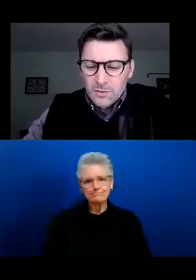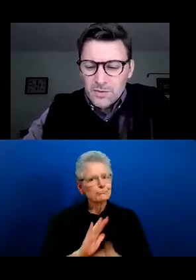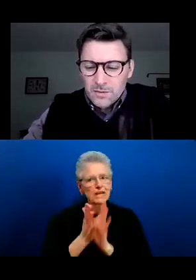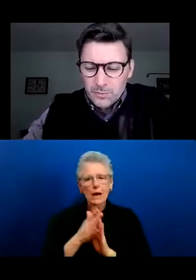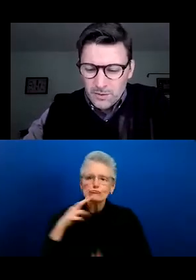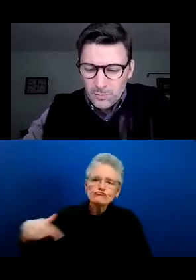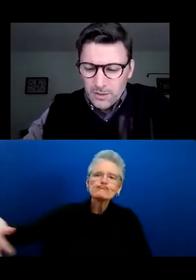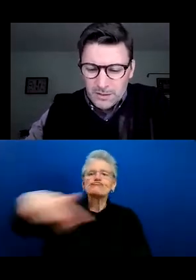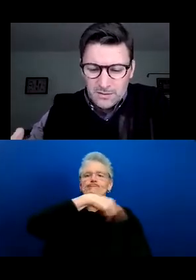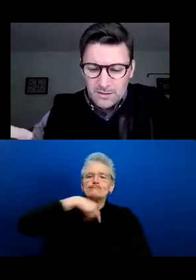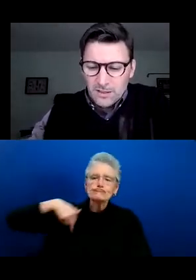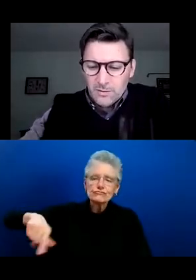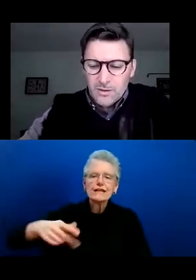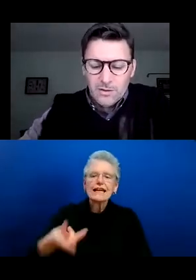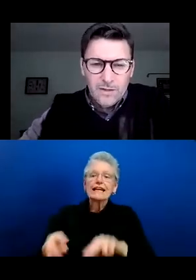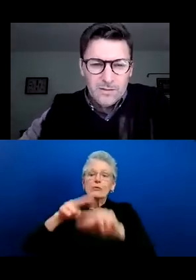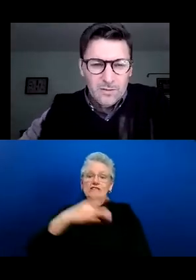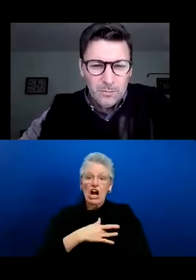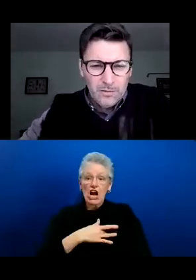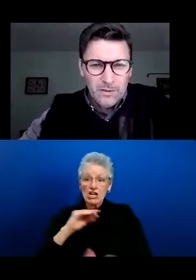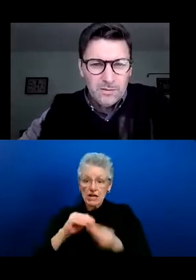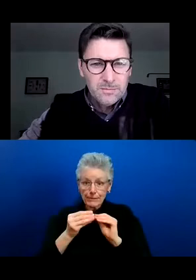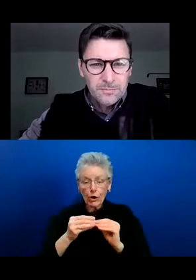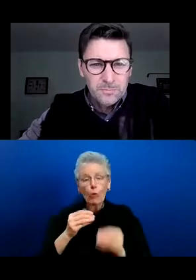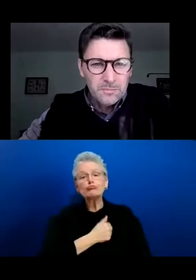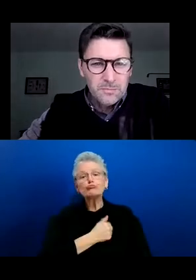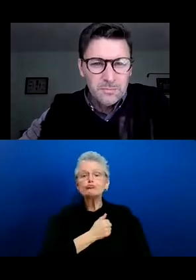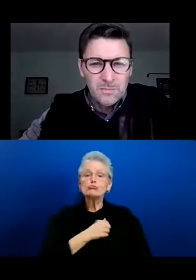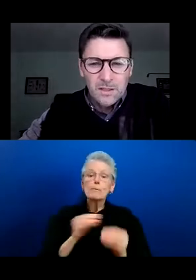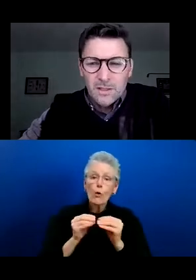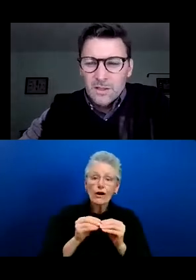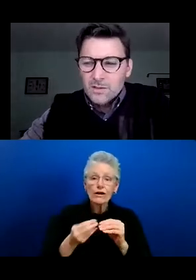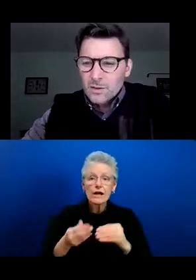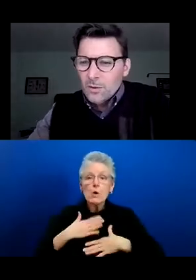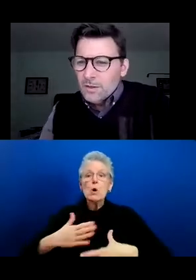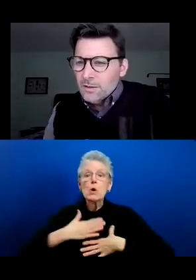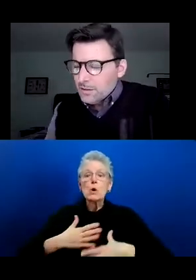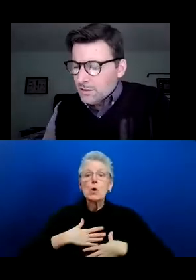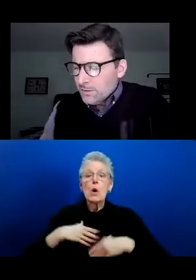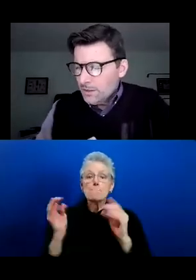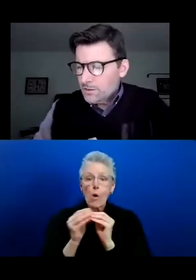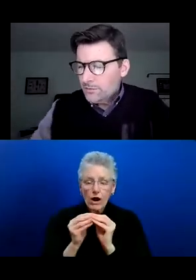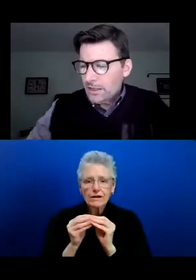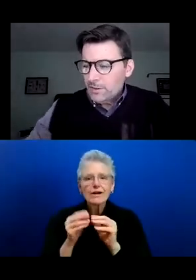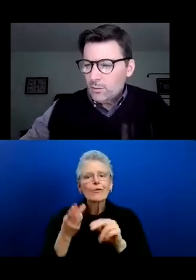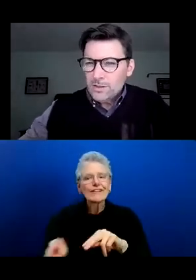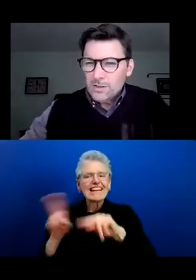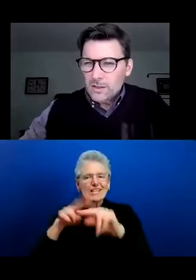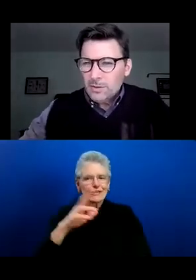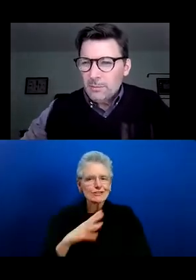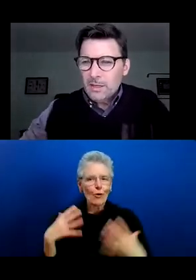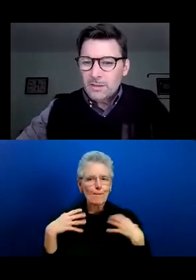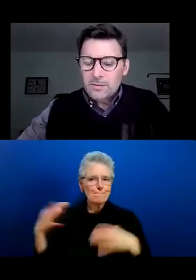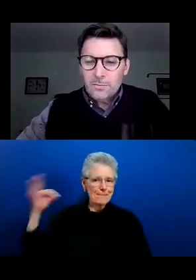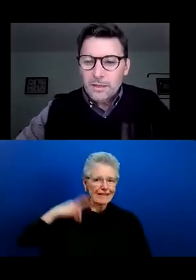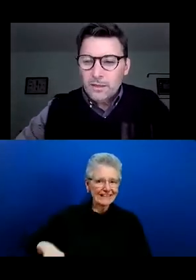rate, increasing the breathing rate to get those cardiovascular benefits. So thank you very much. If you have any questions,